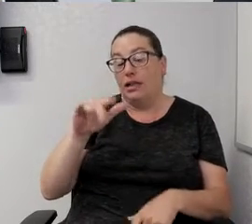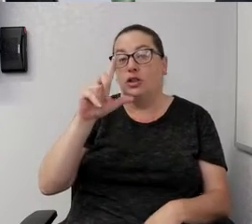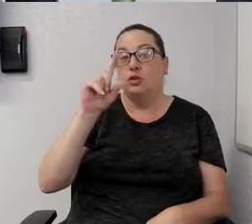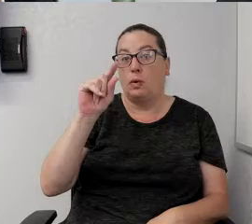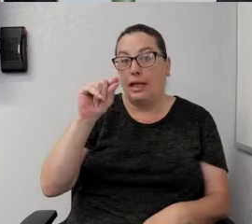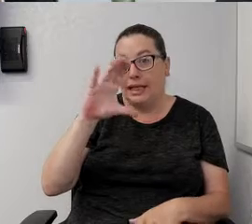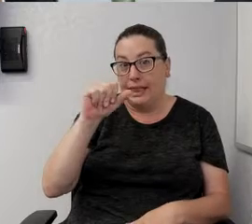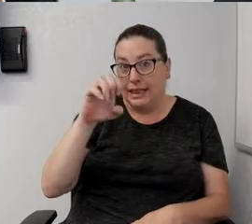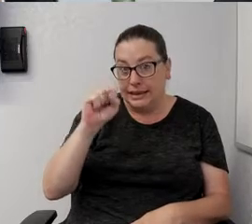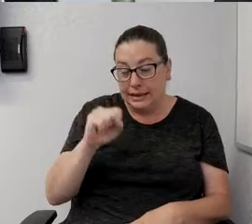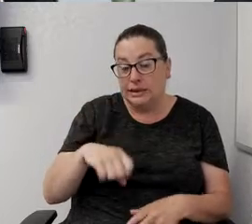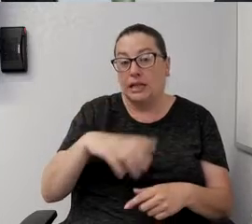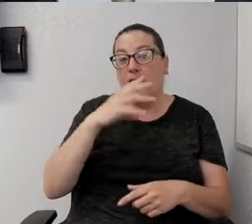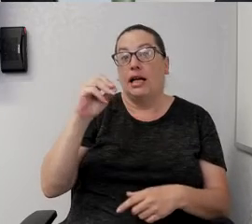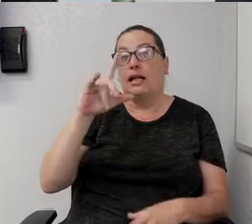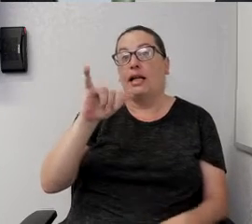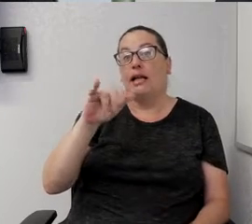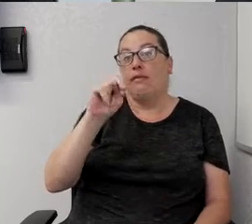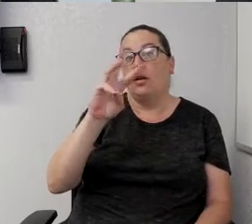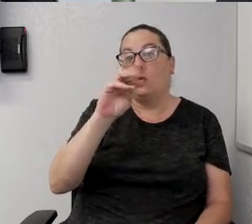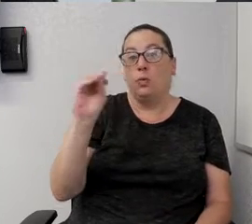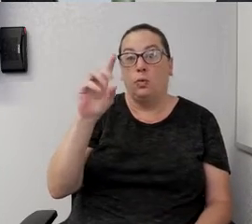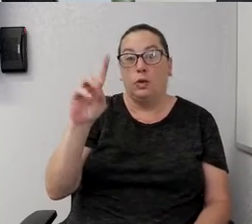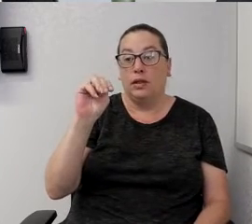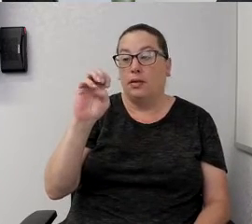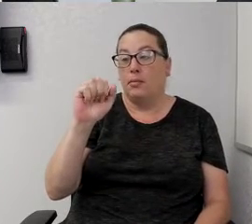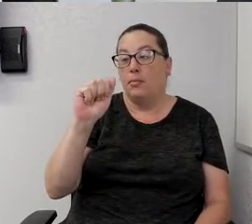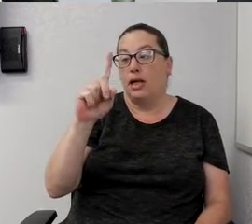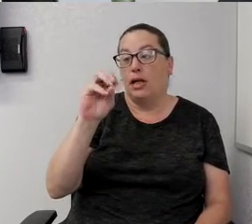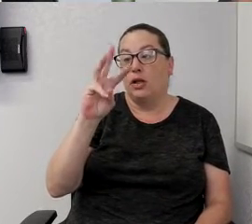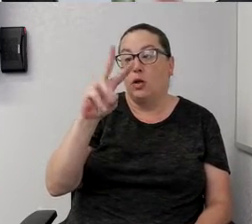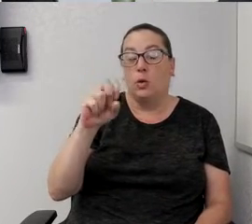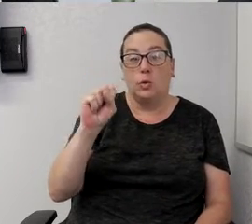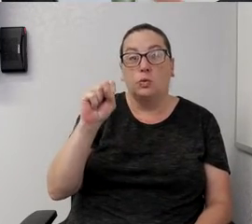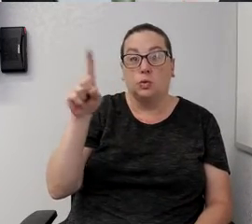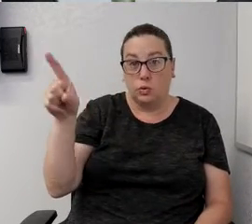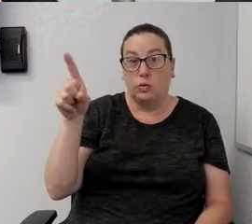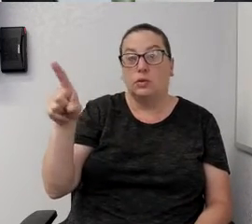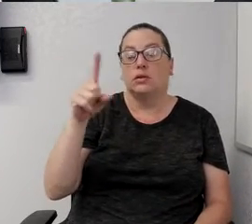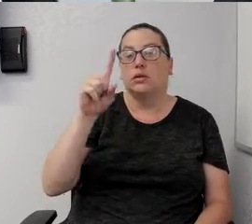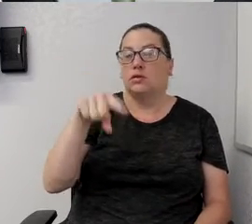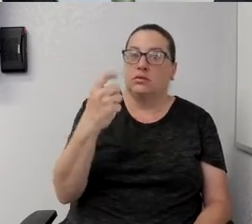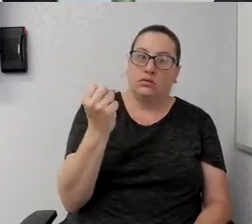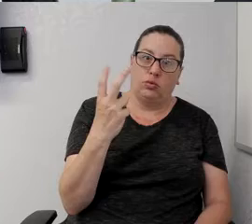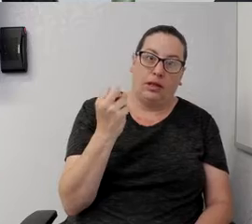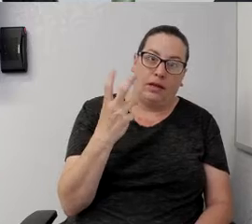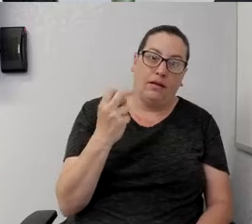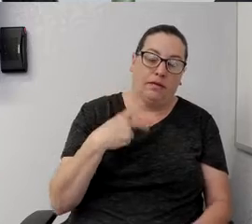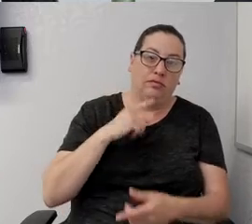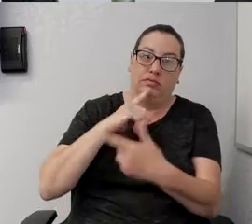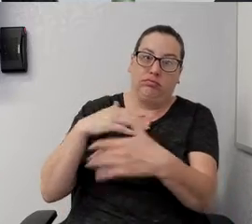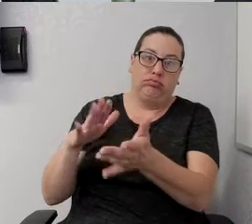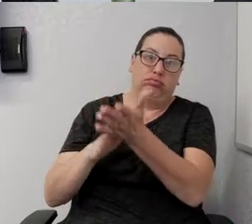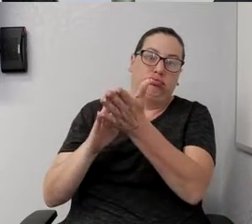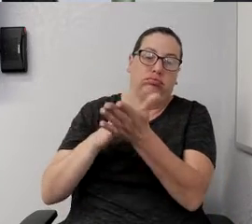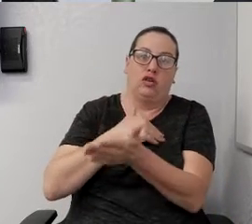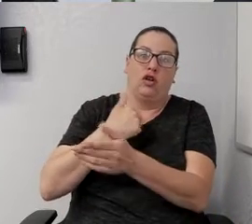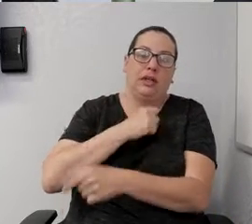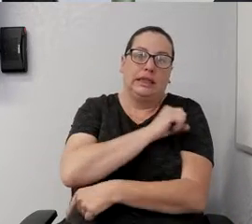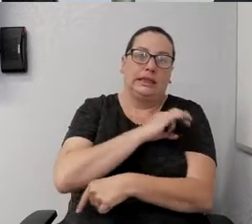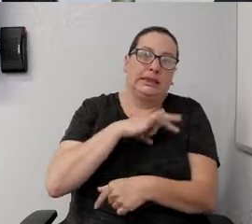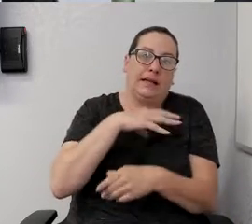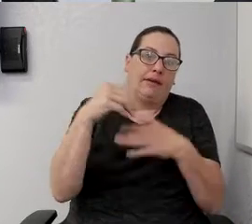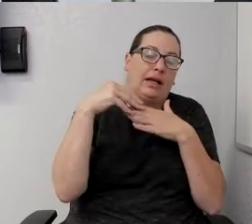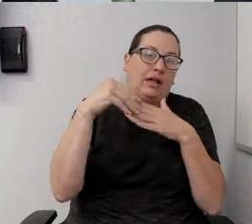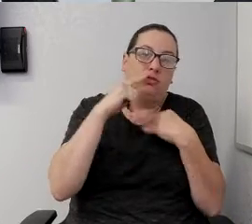12 cases. And I really want to applaud Linwood Meadows. Our staff and leaders have been very involved in working with them, and I think